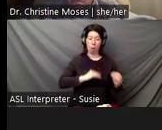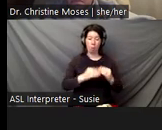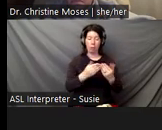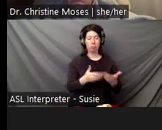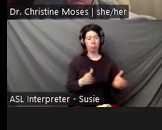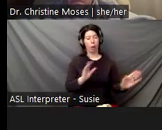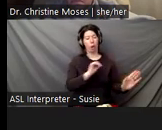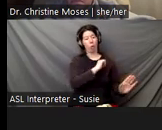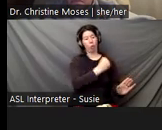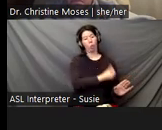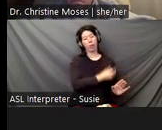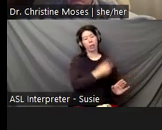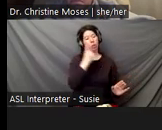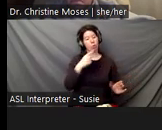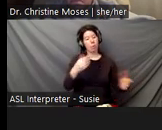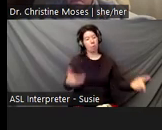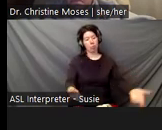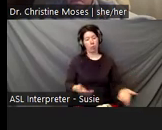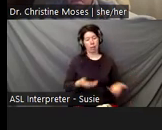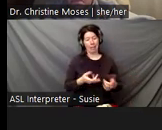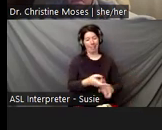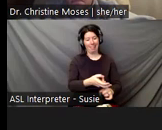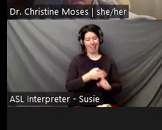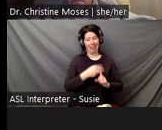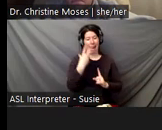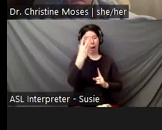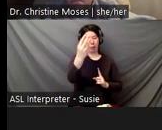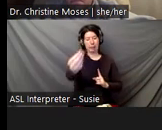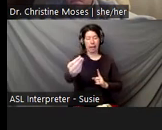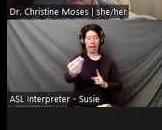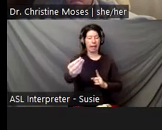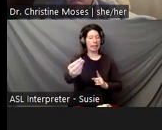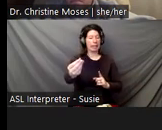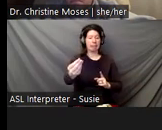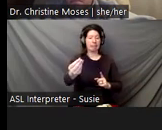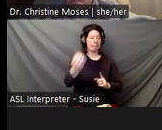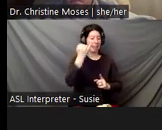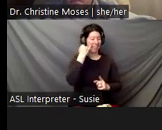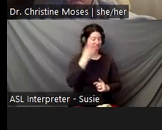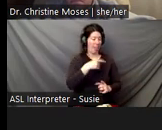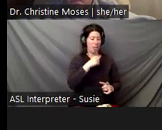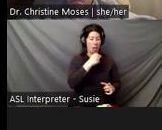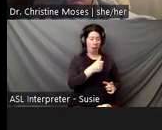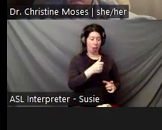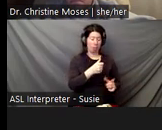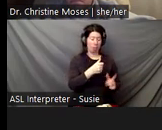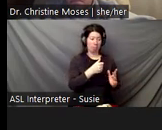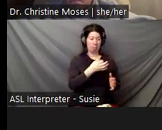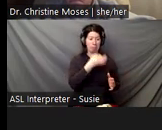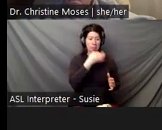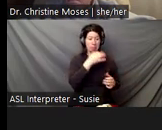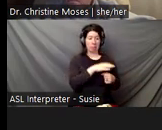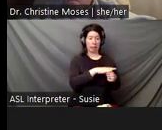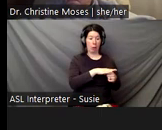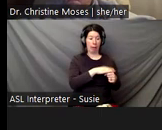basically bring in an outside entity for anything that's not within their area of expertise, but they need to know about. So